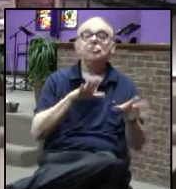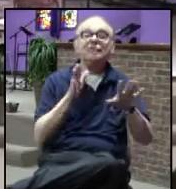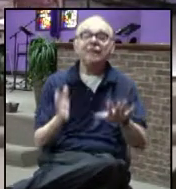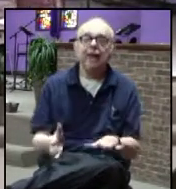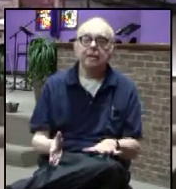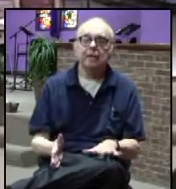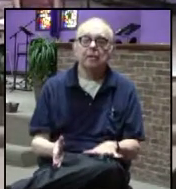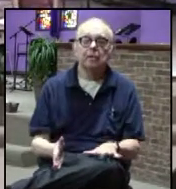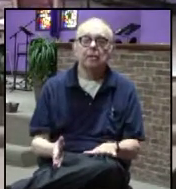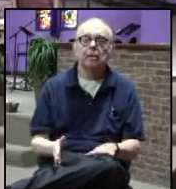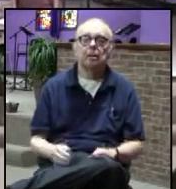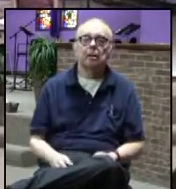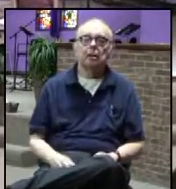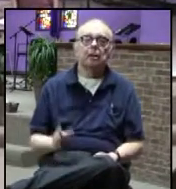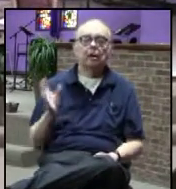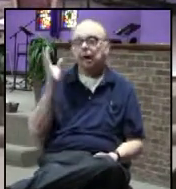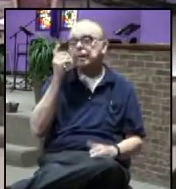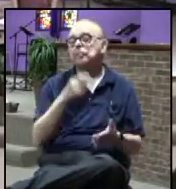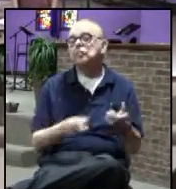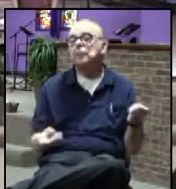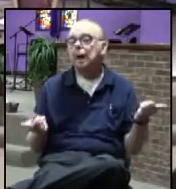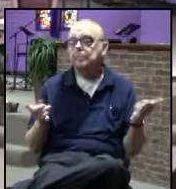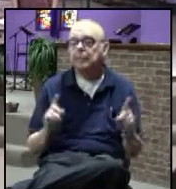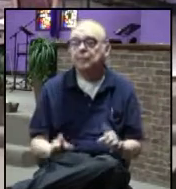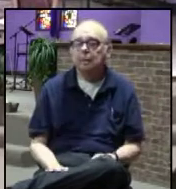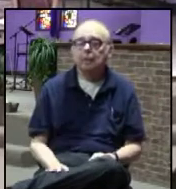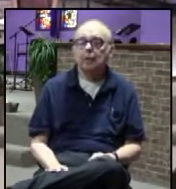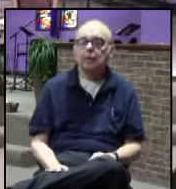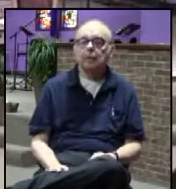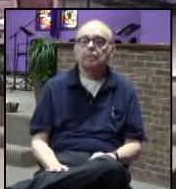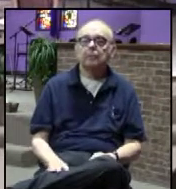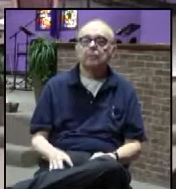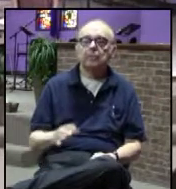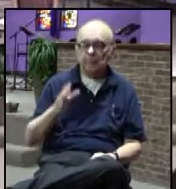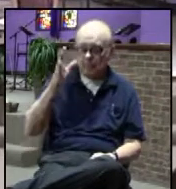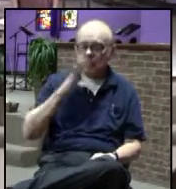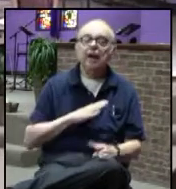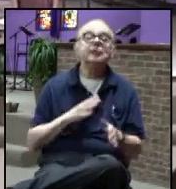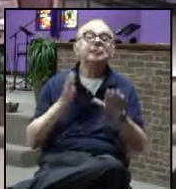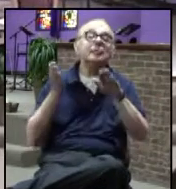dead. And guess what happened? He died.